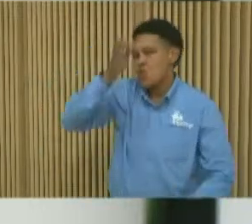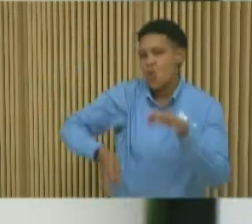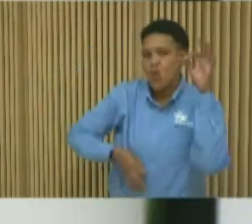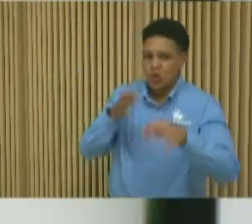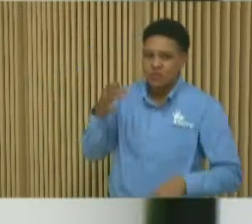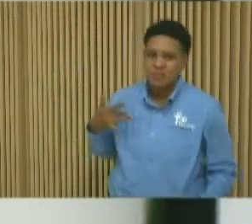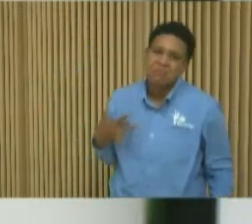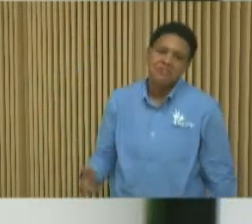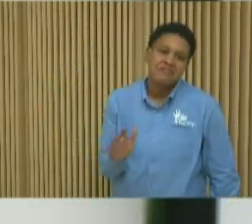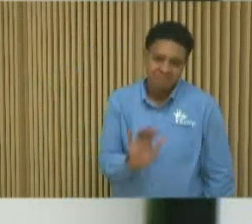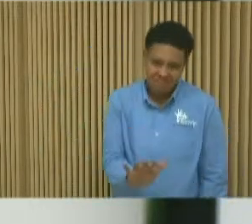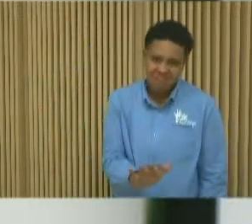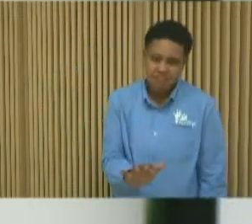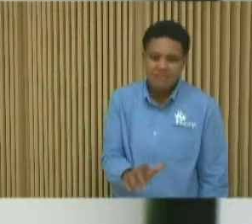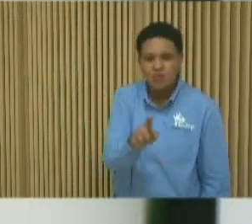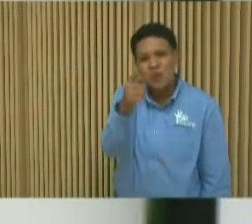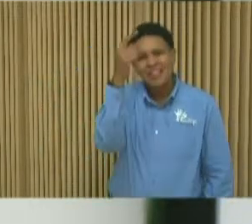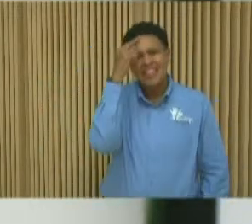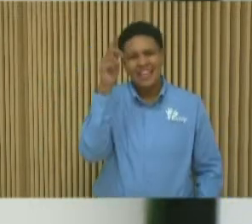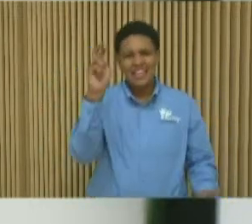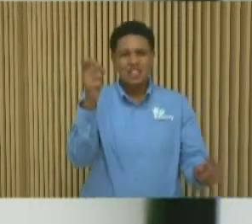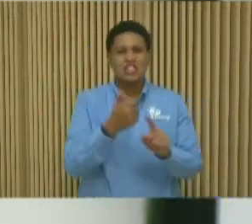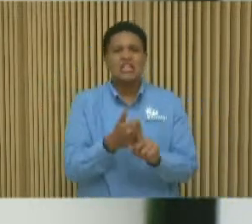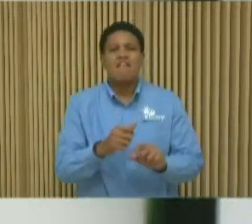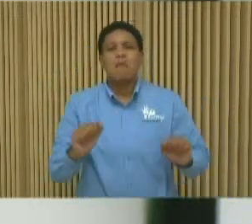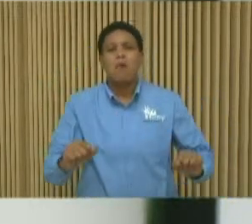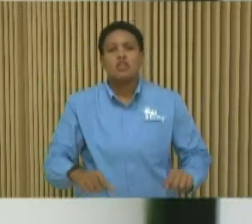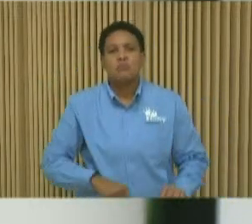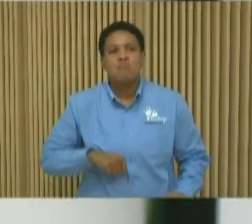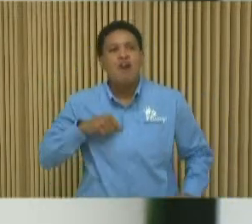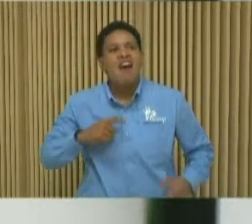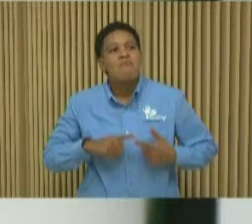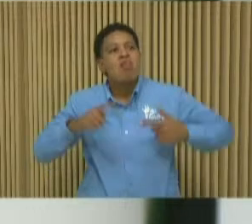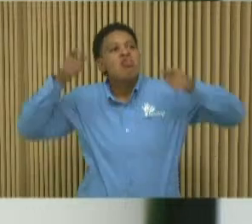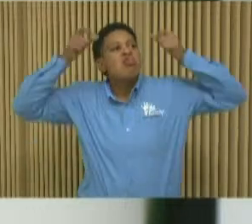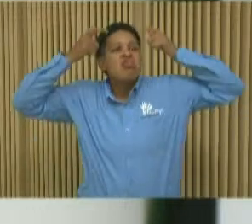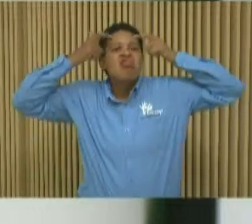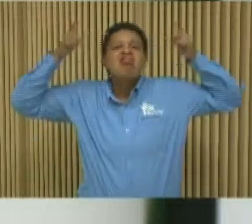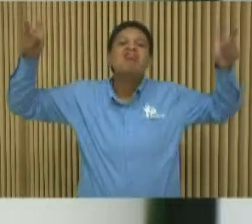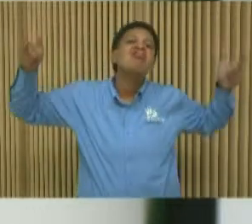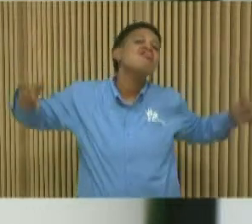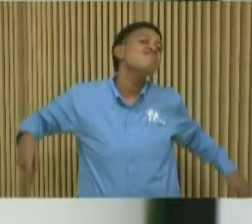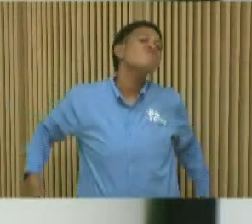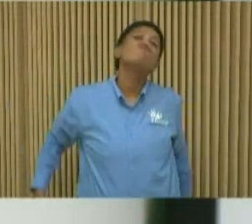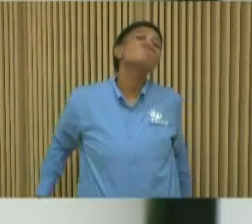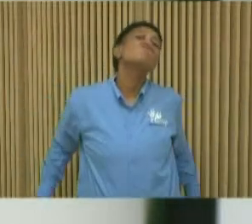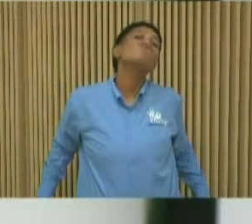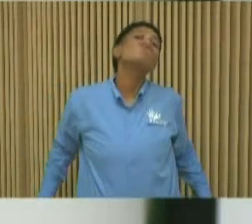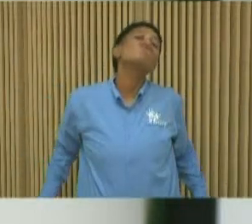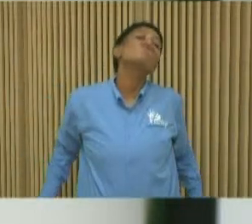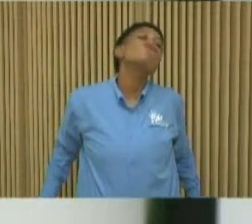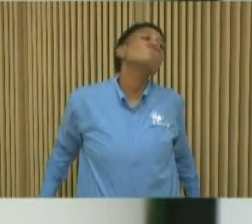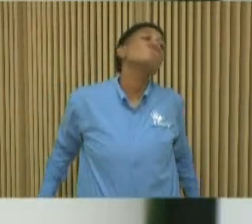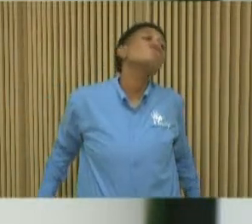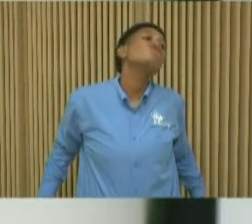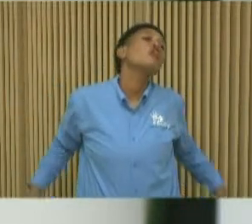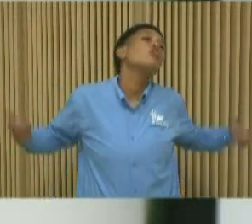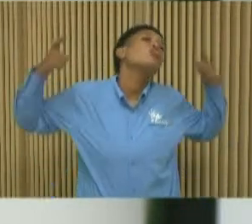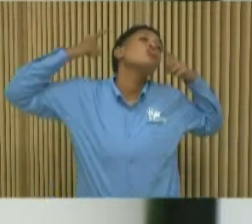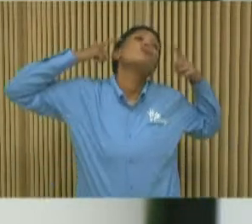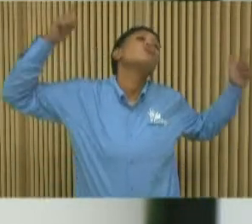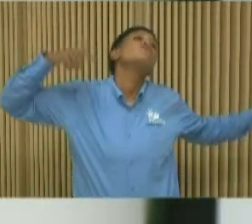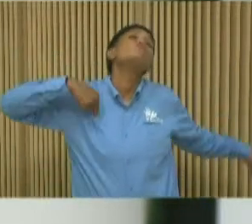think then that is just a matter of possibly pride and ego that drives persons towards